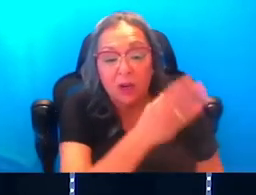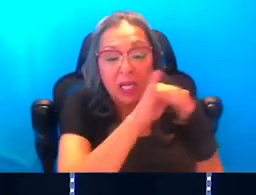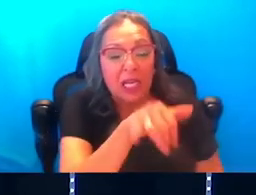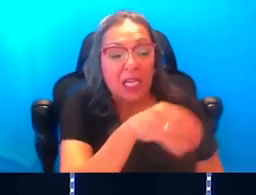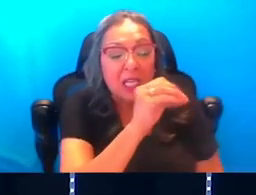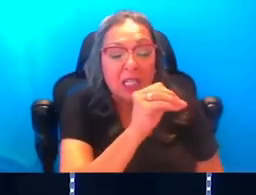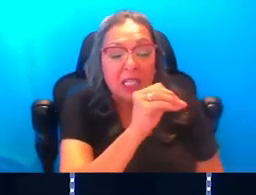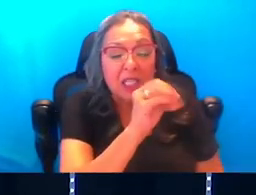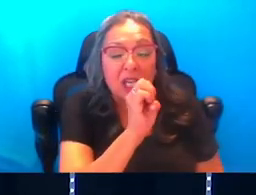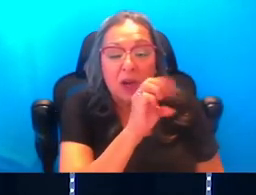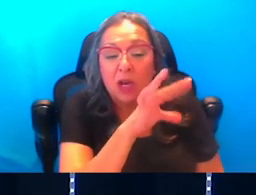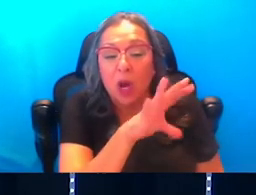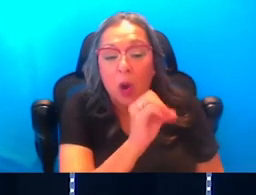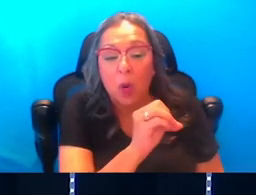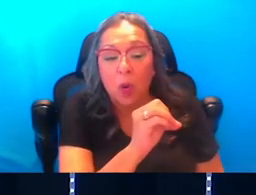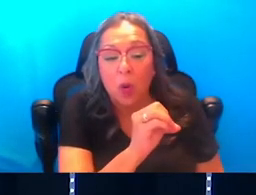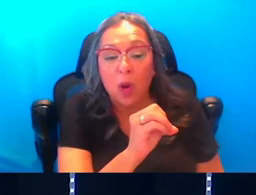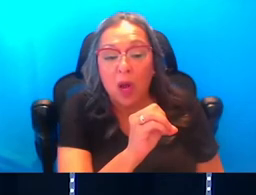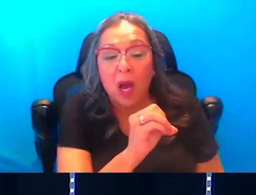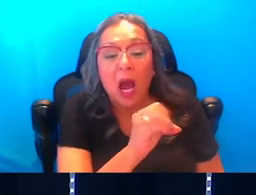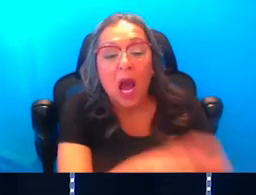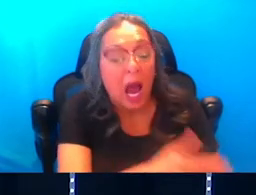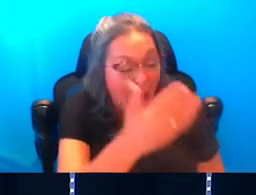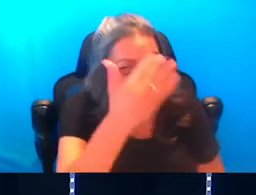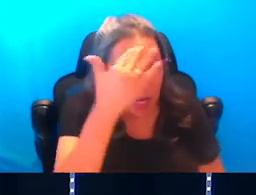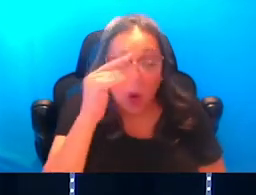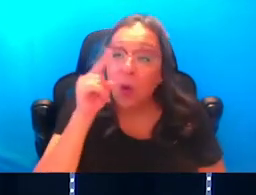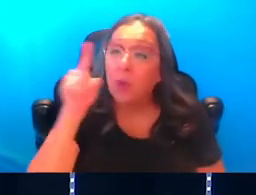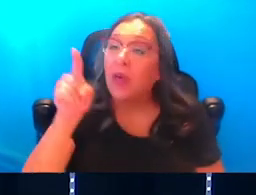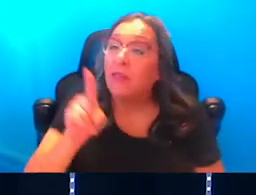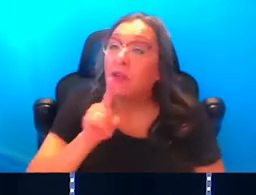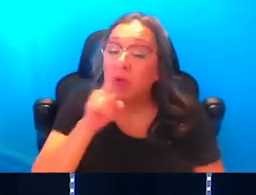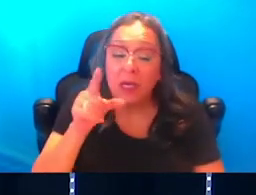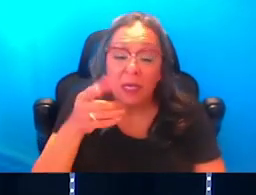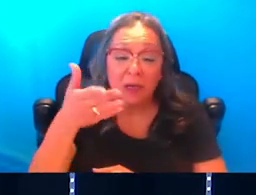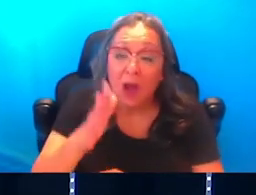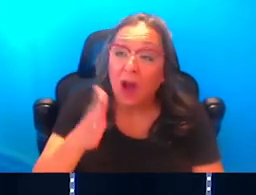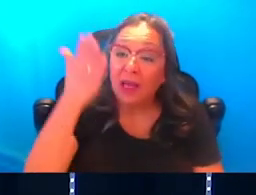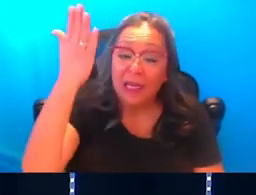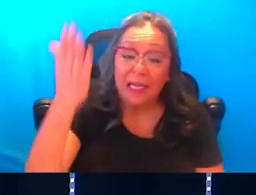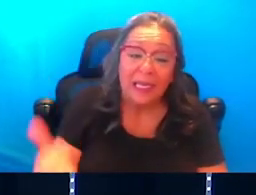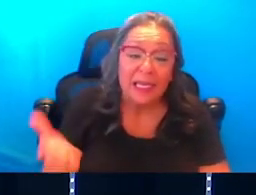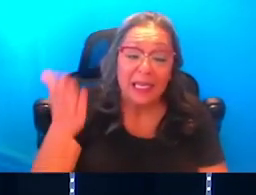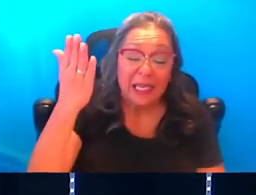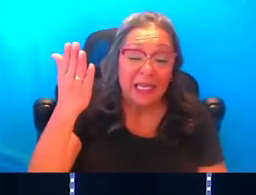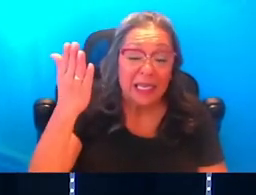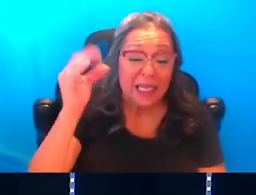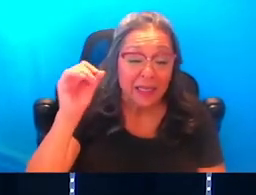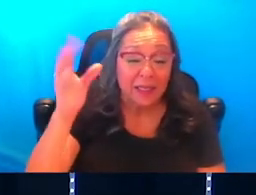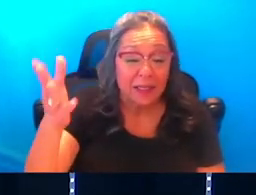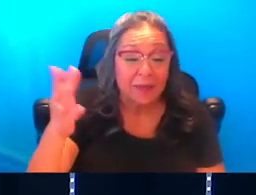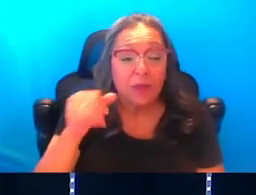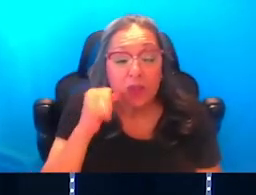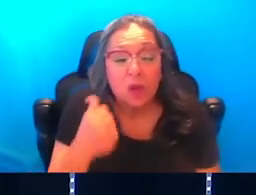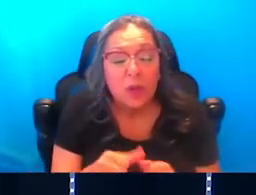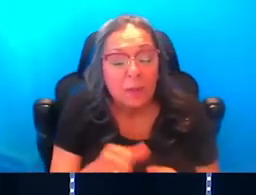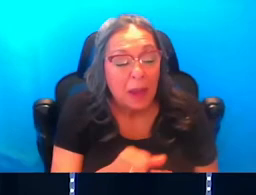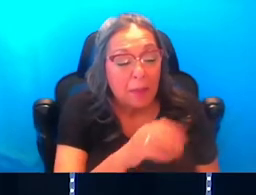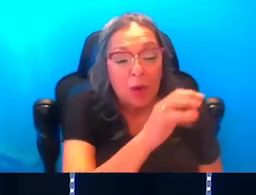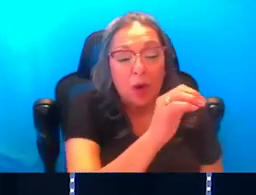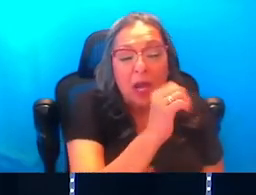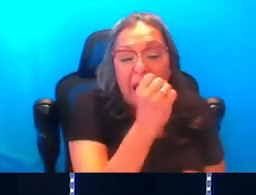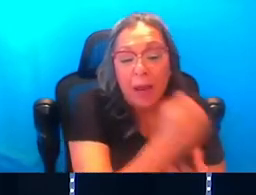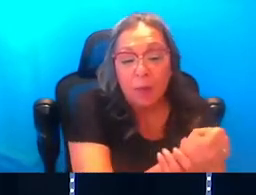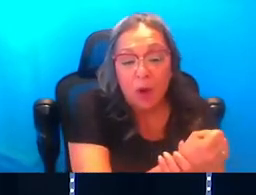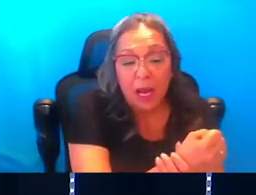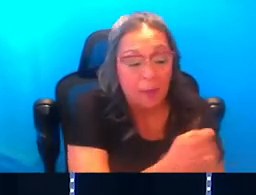is God. She's like, I know it, and I believe it. So you remember Abraham? See, his test with